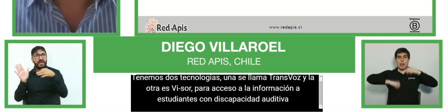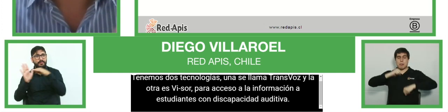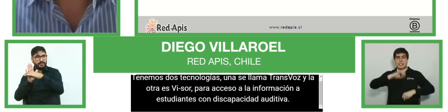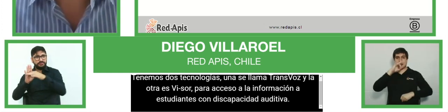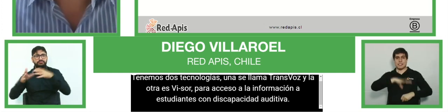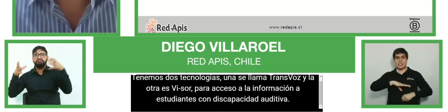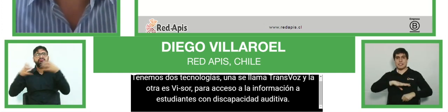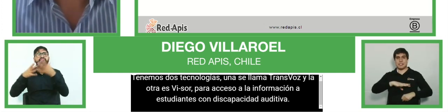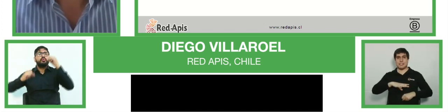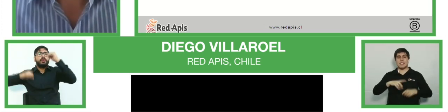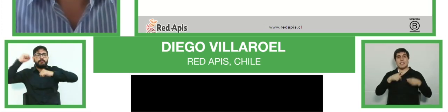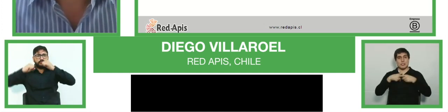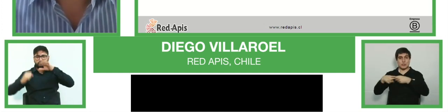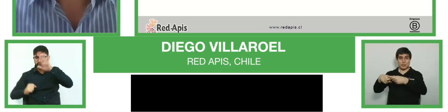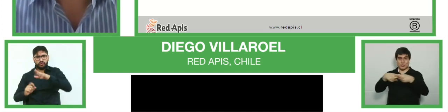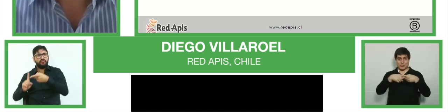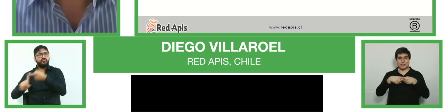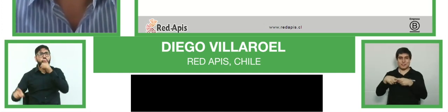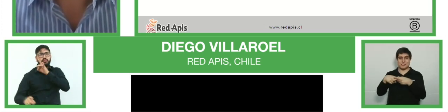company, that is